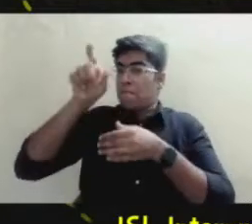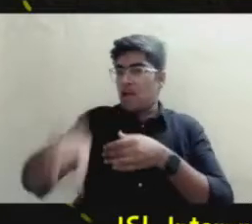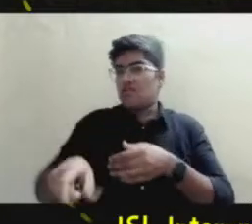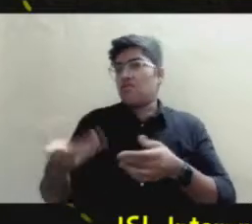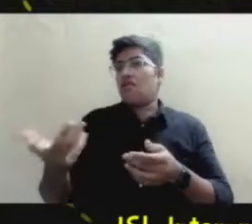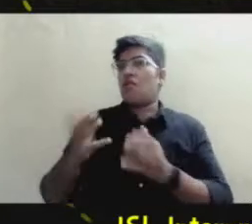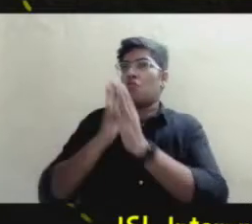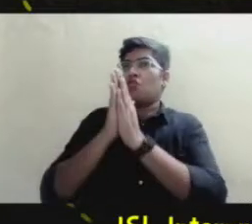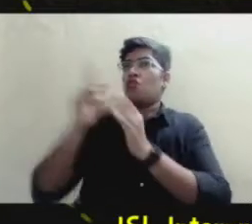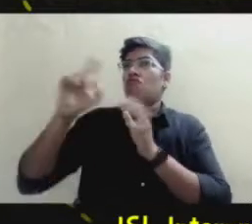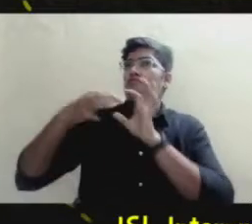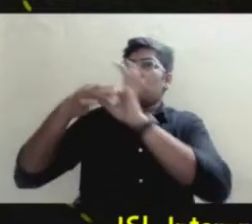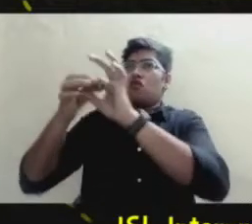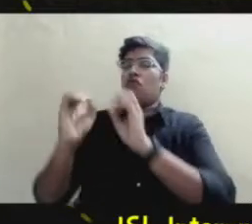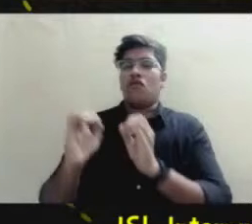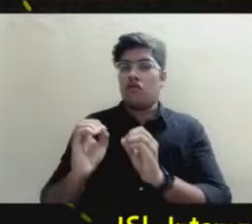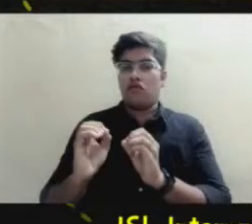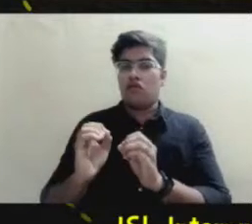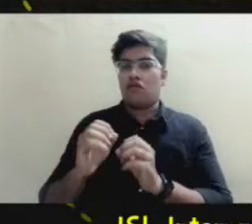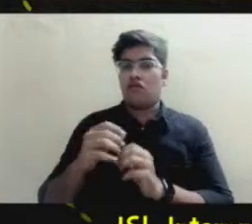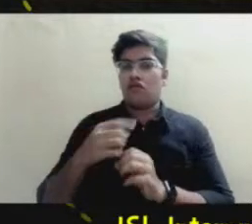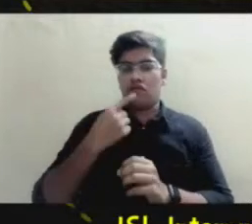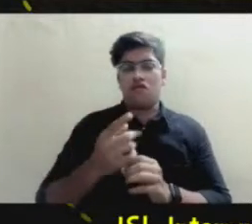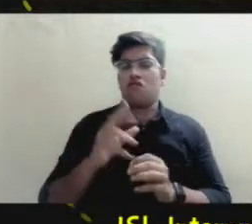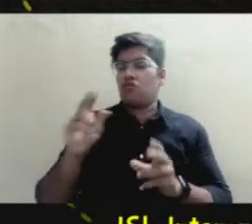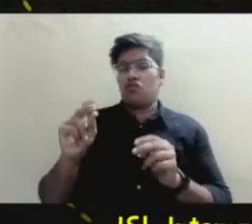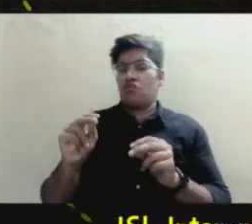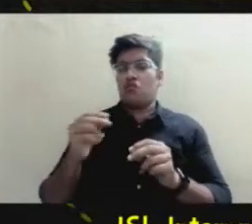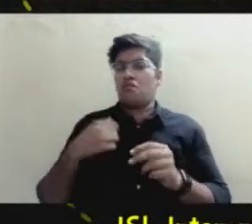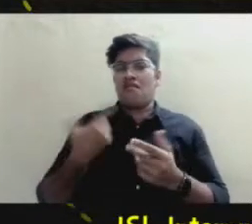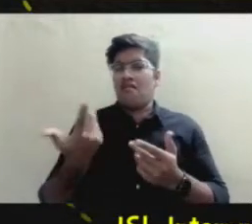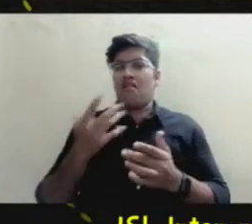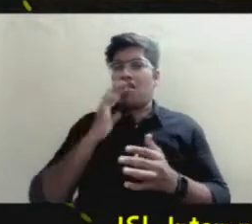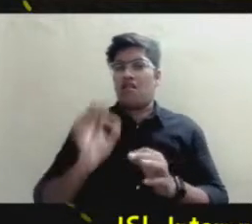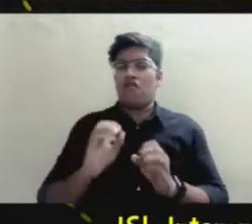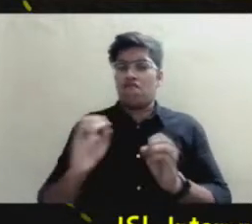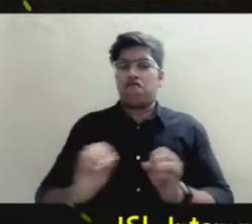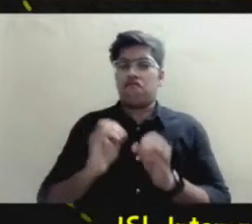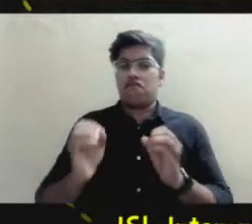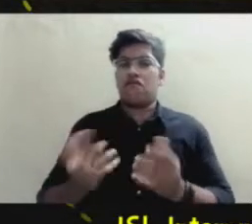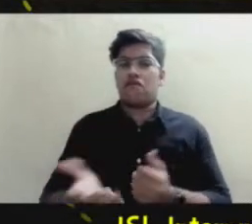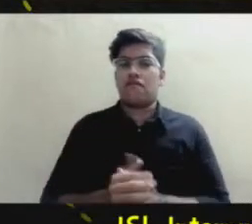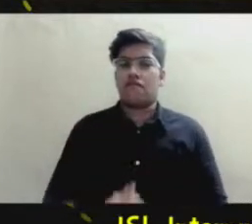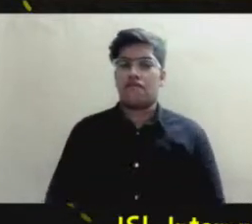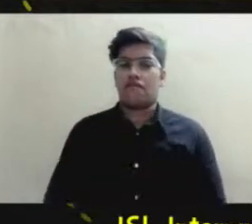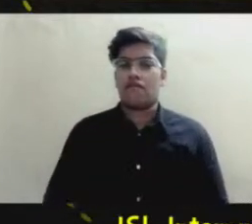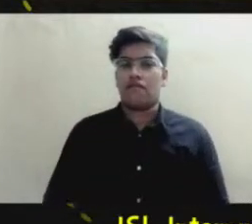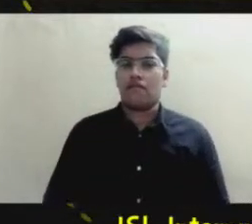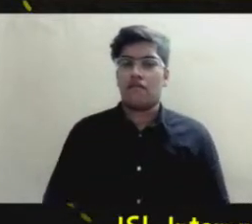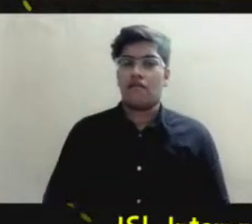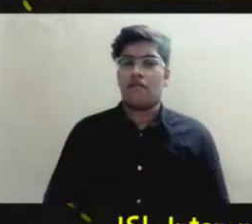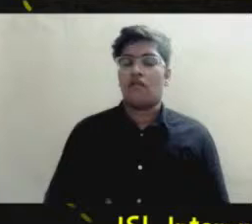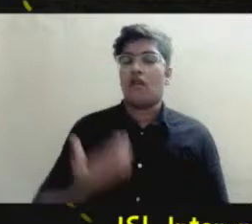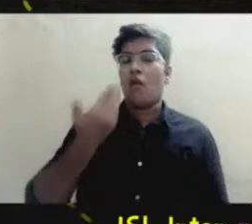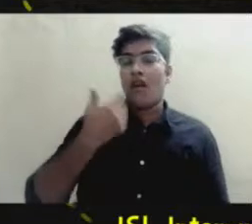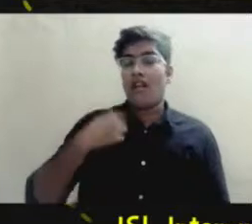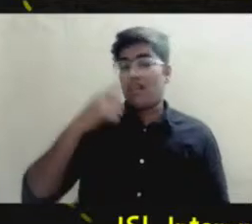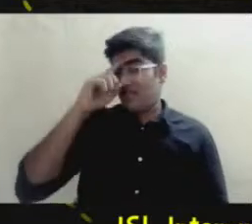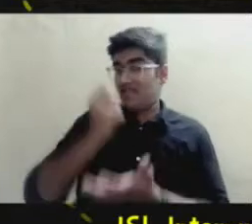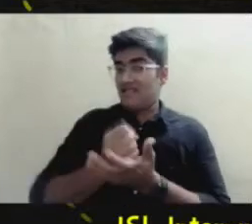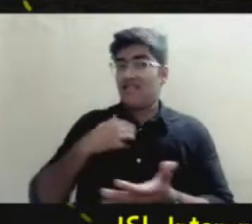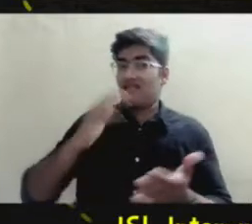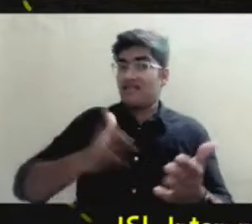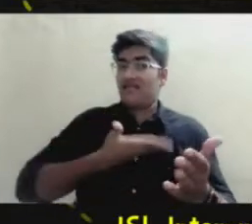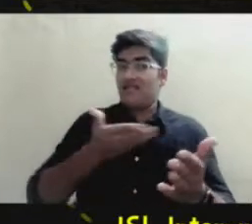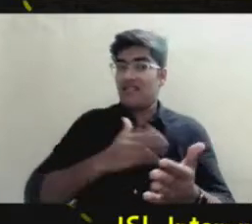No, I haven't really. I just when I decide to sing, like most artists, I don't